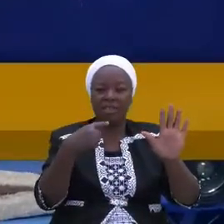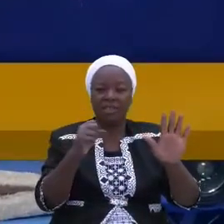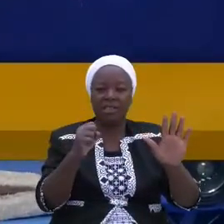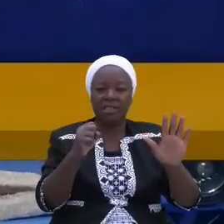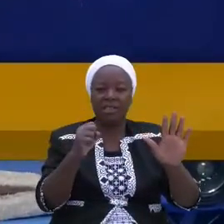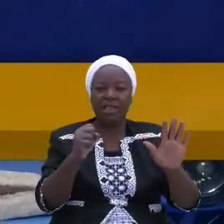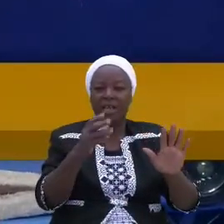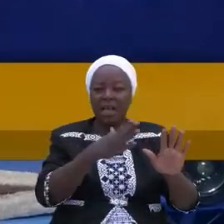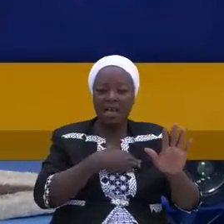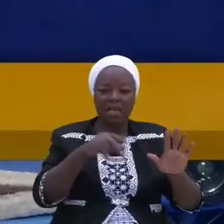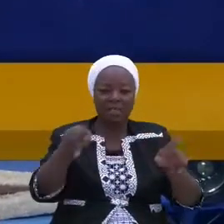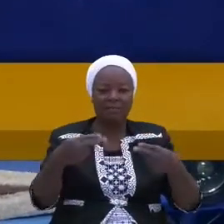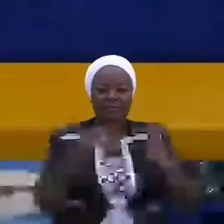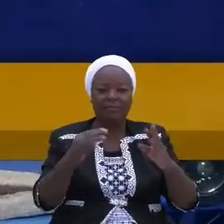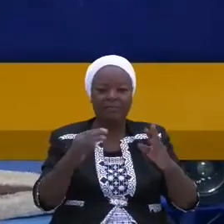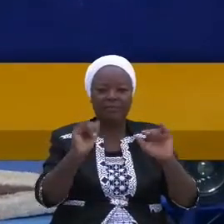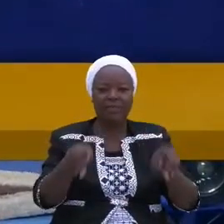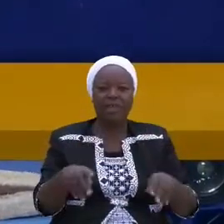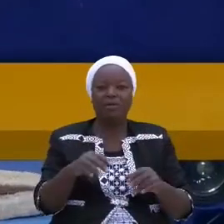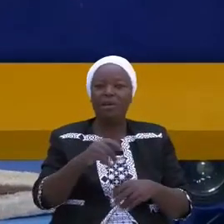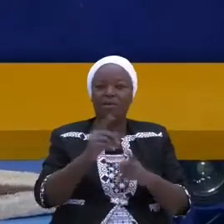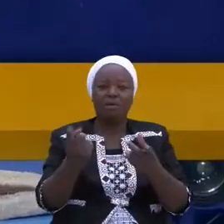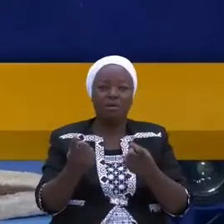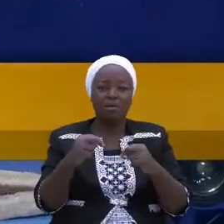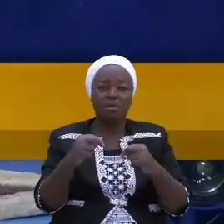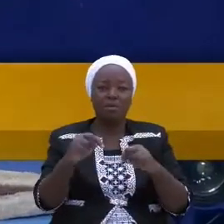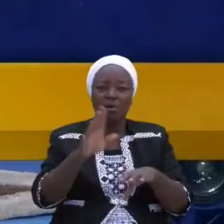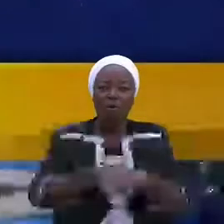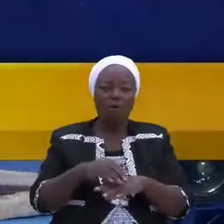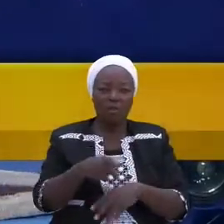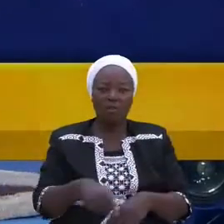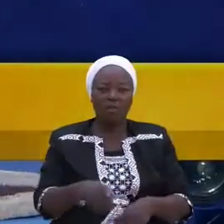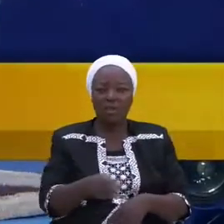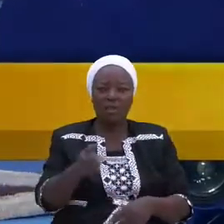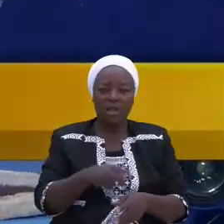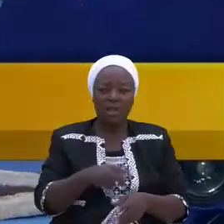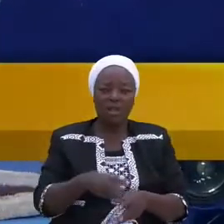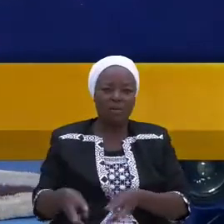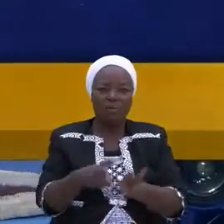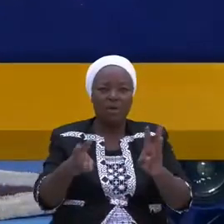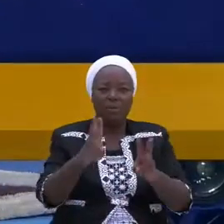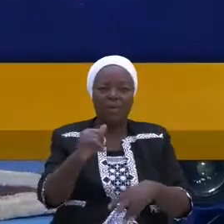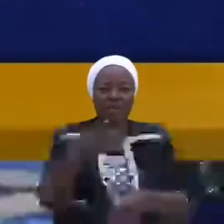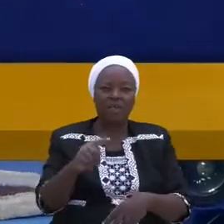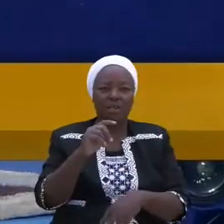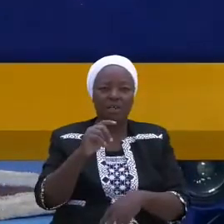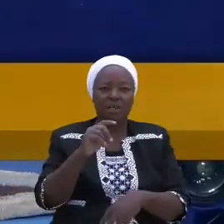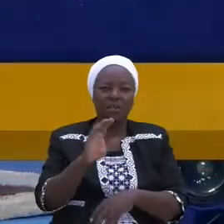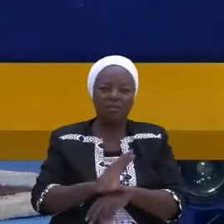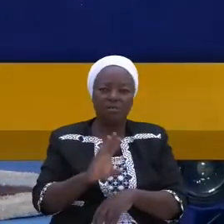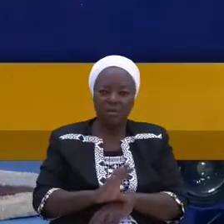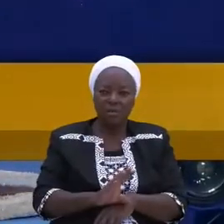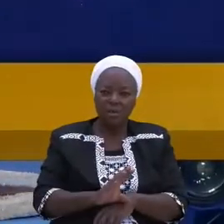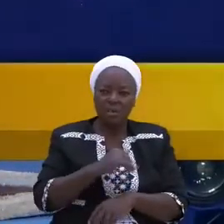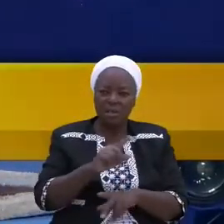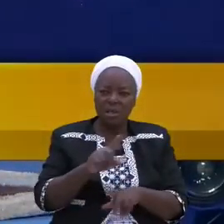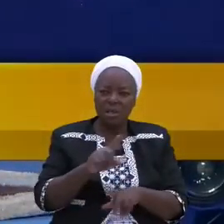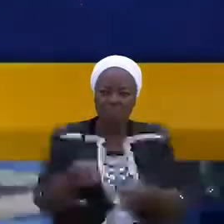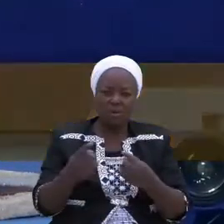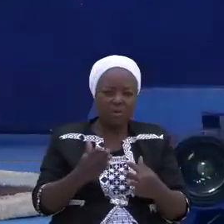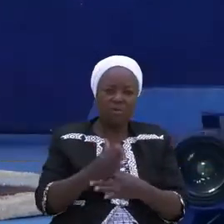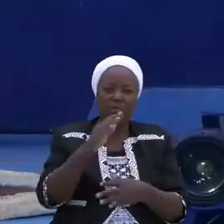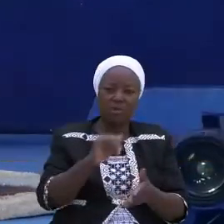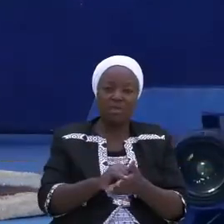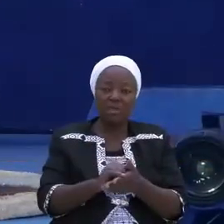i'm being brought on their way by the church they pass through financing